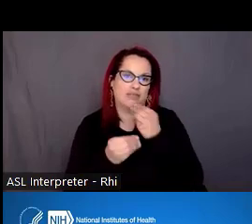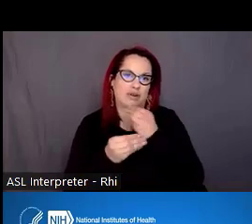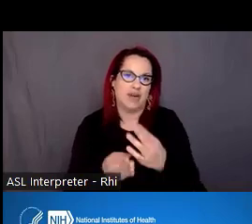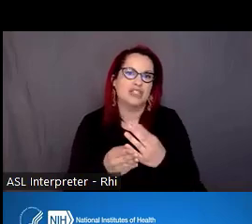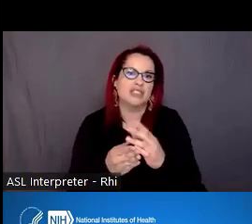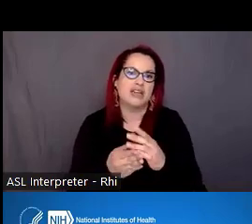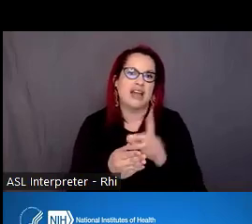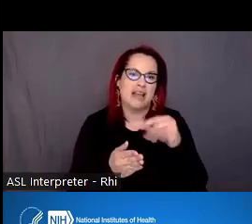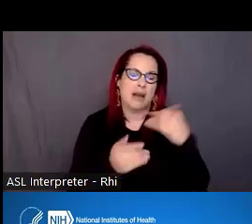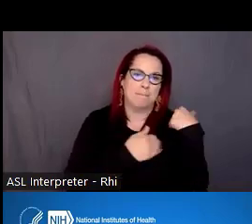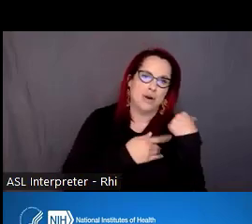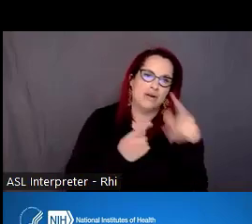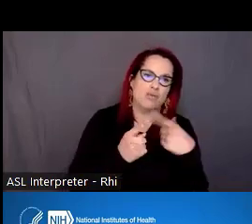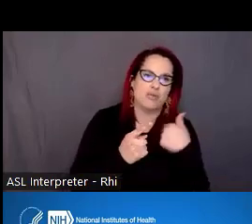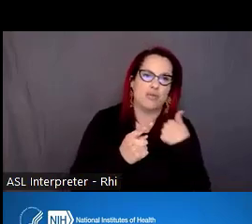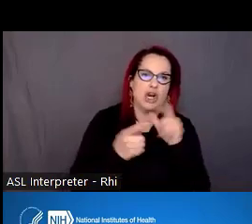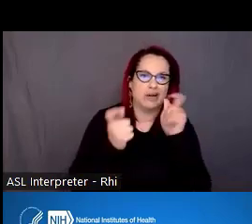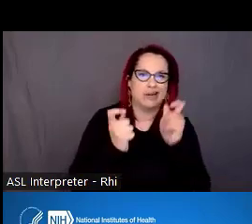criteria.